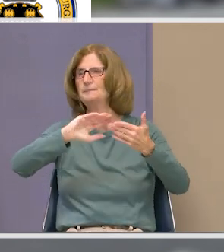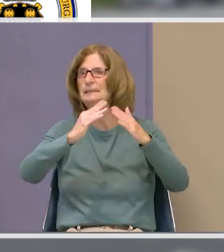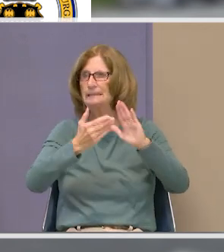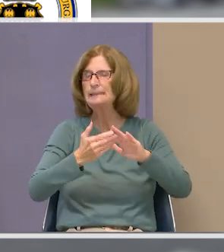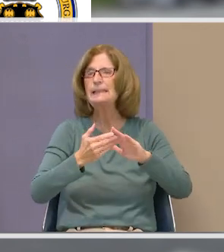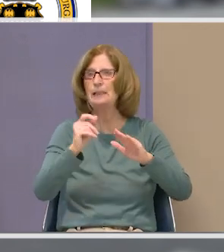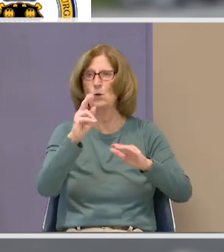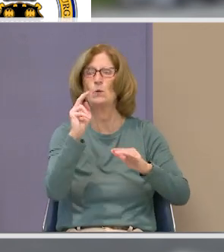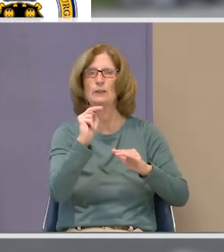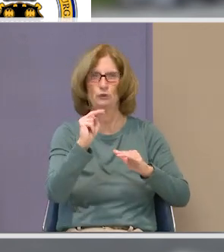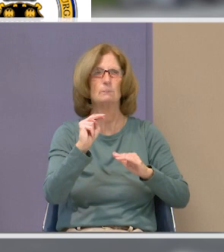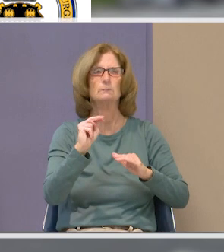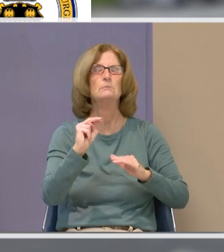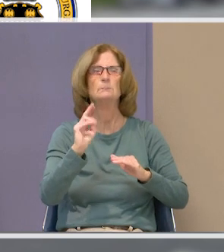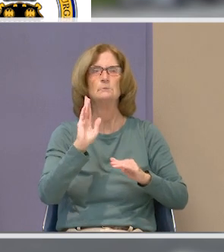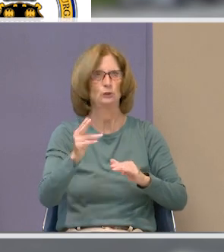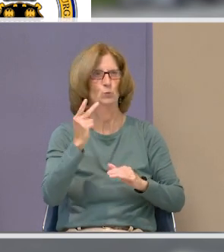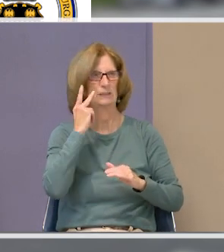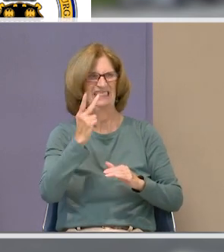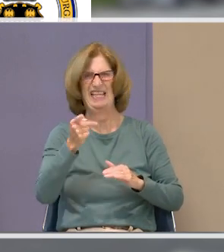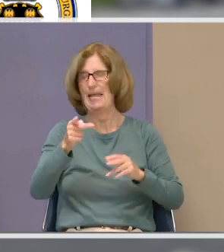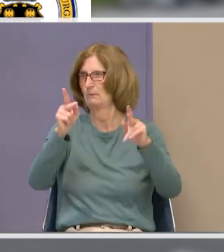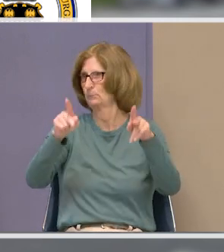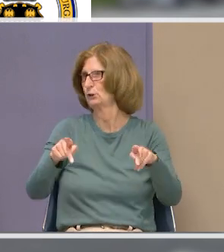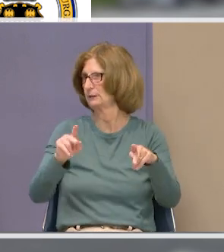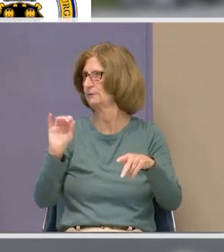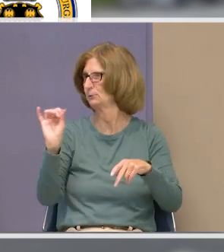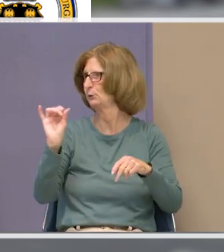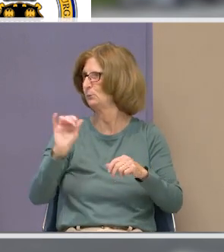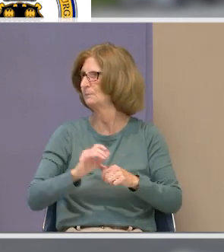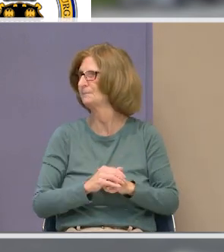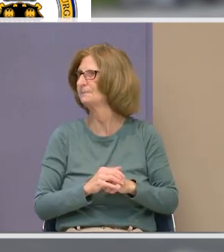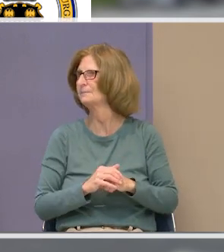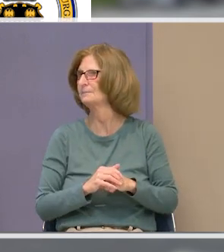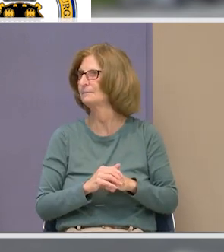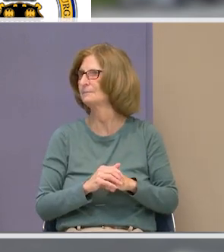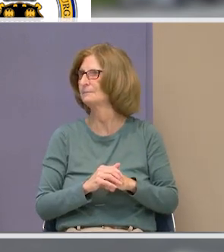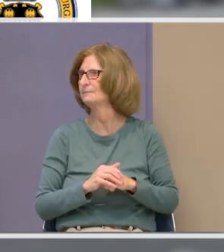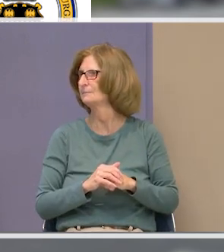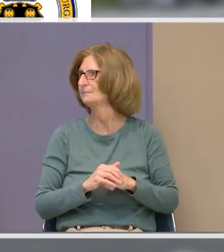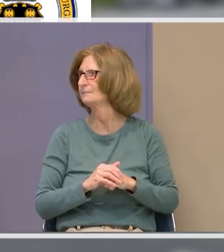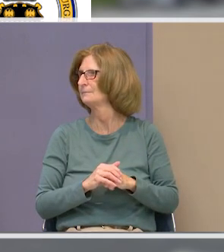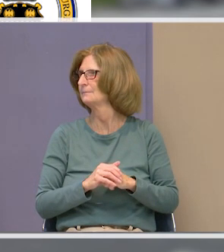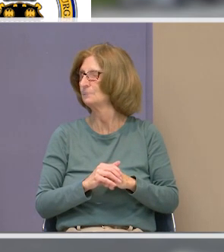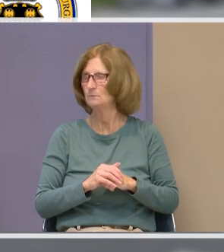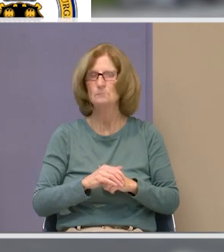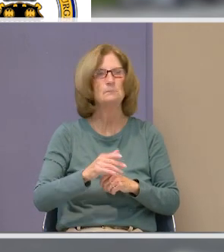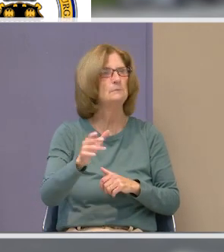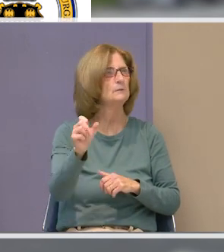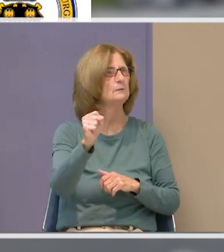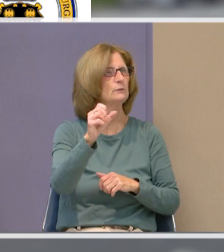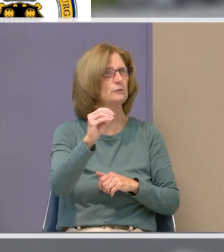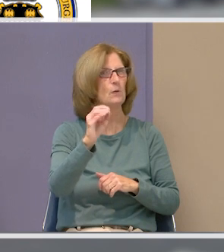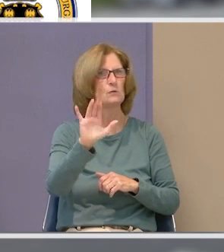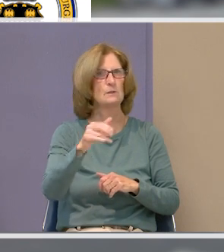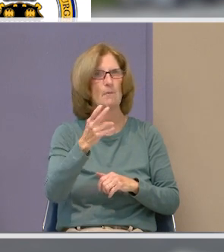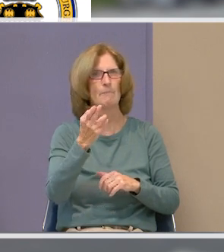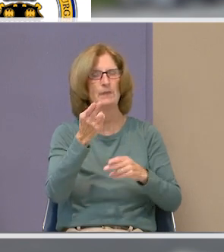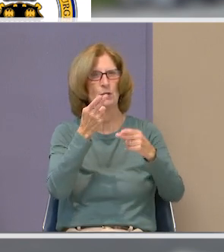meetings, you'd likely see her at those meetings as well. So just some